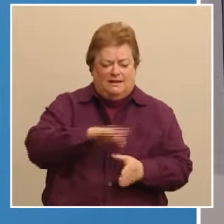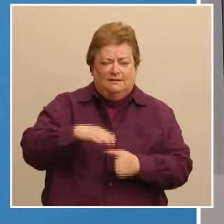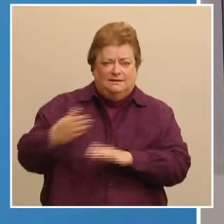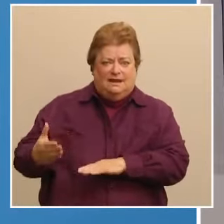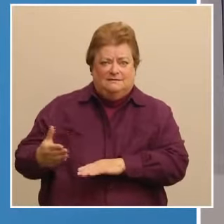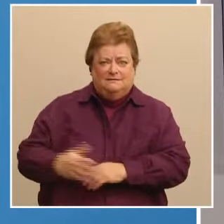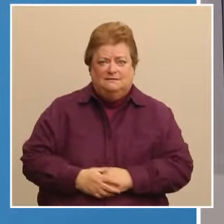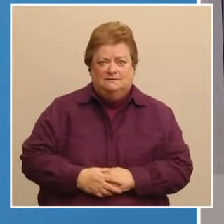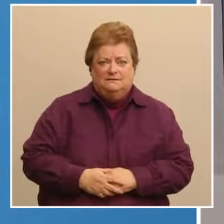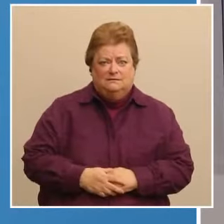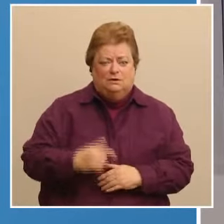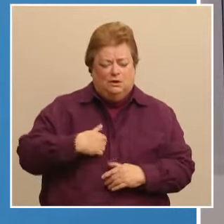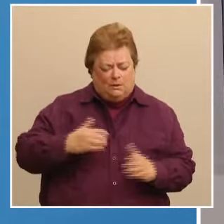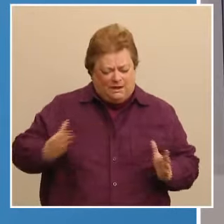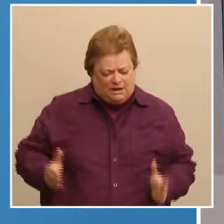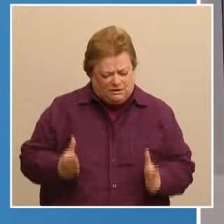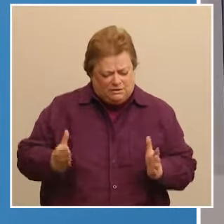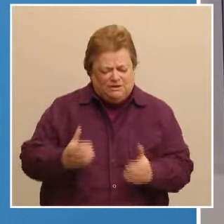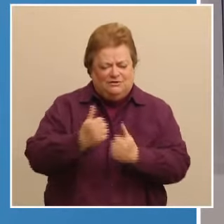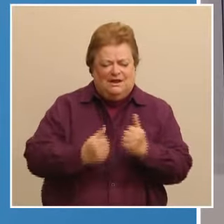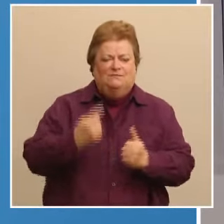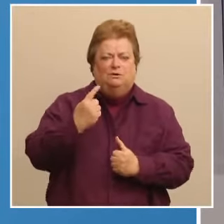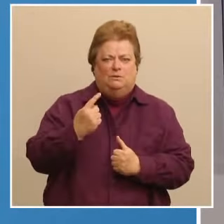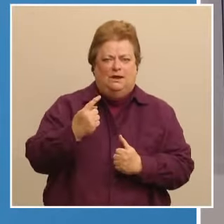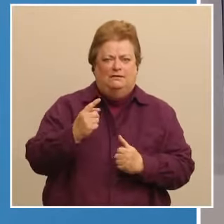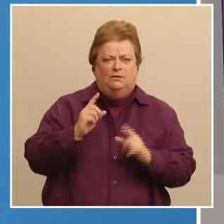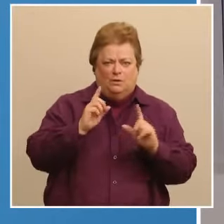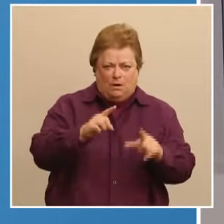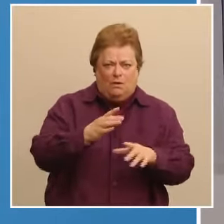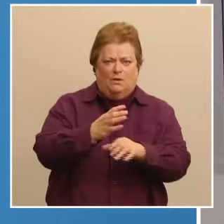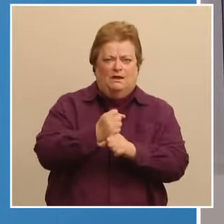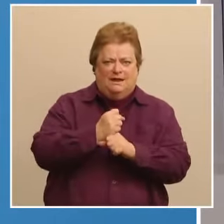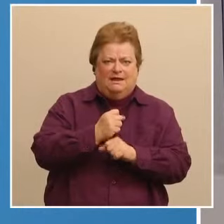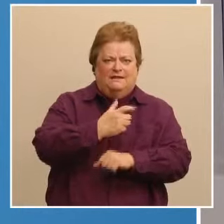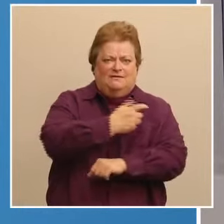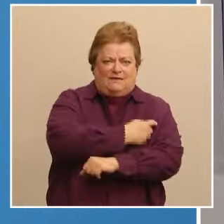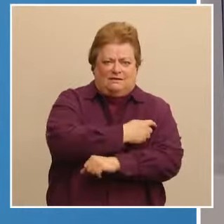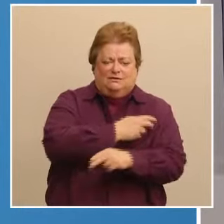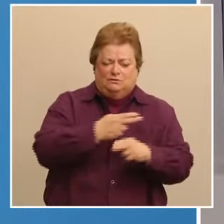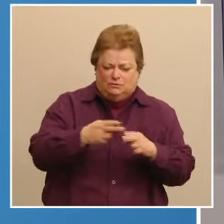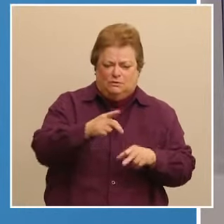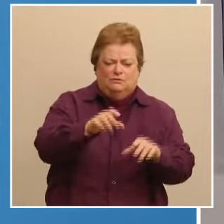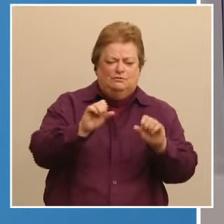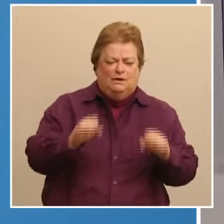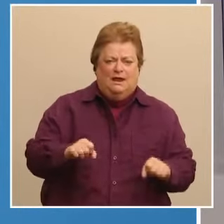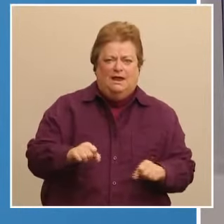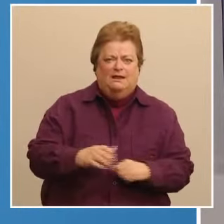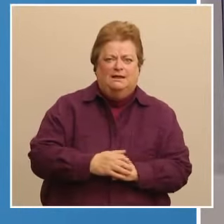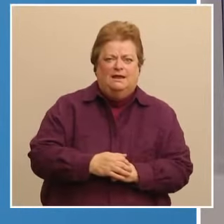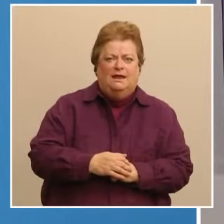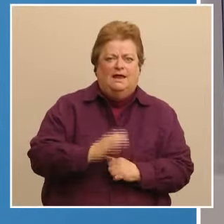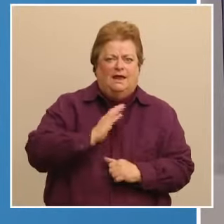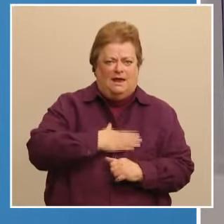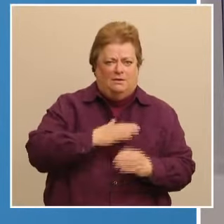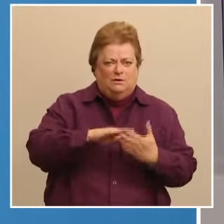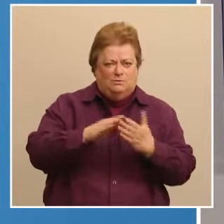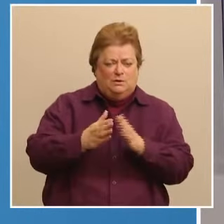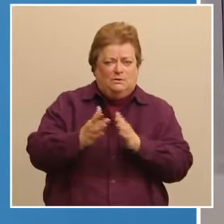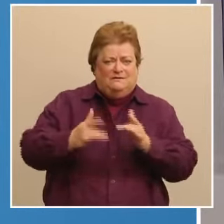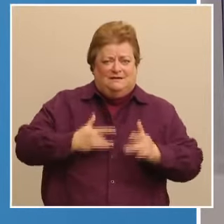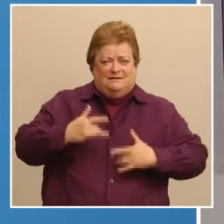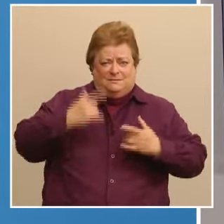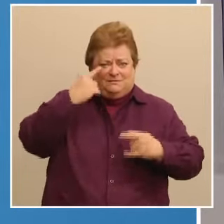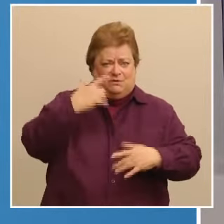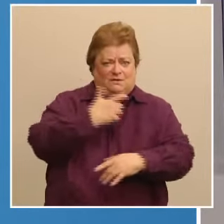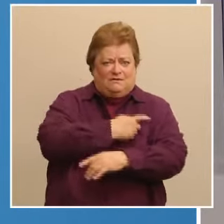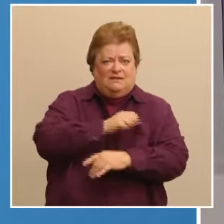deaths. We encourage everyone to receive vaccine as soon as it's available to them, and our community's enthusiasm for the vaccine